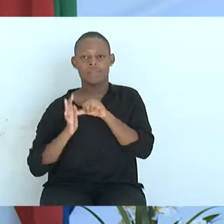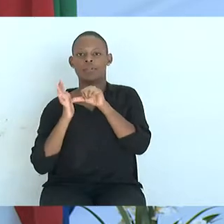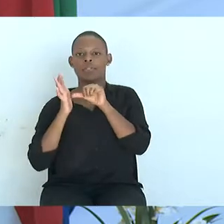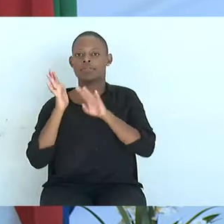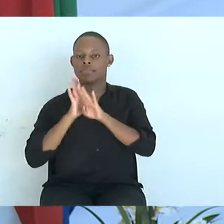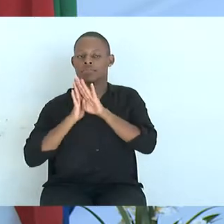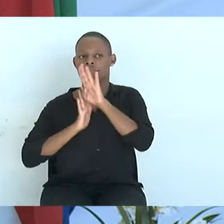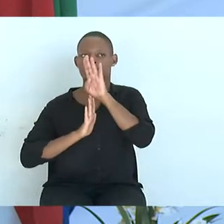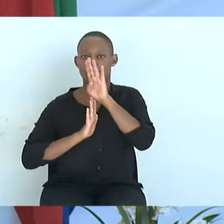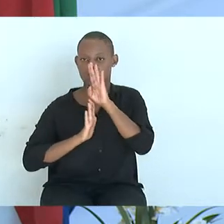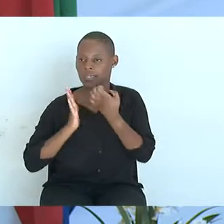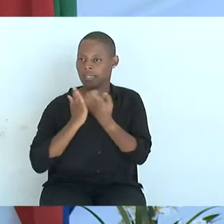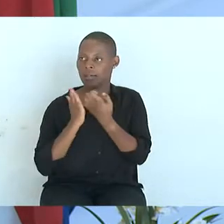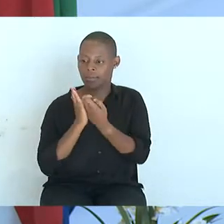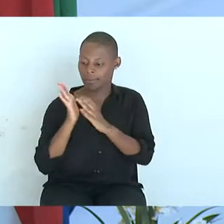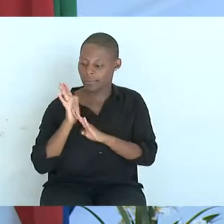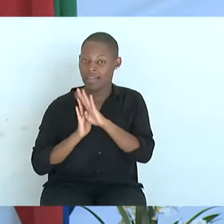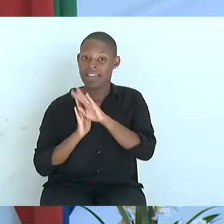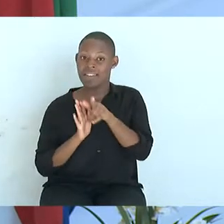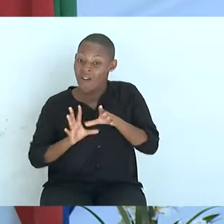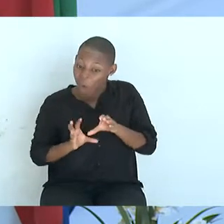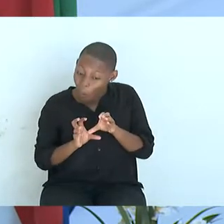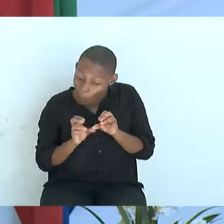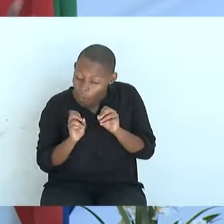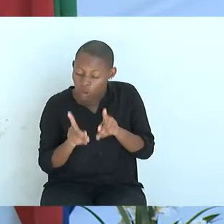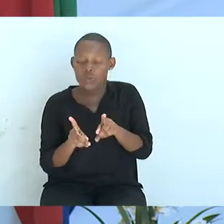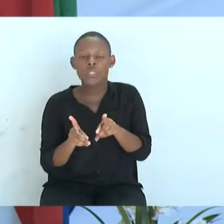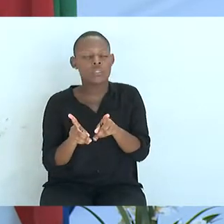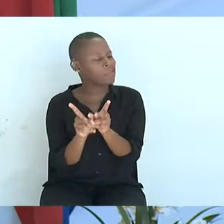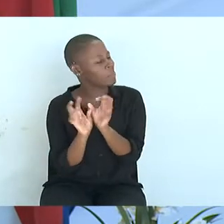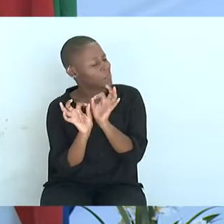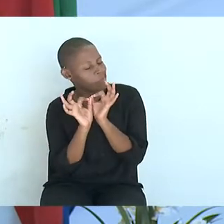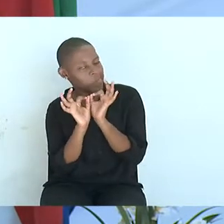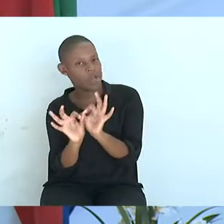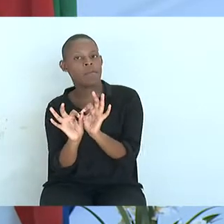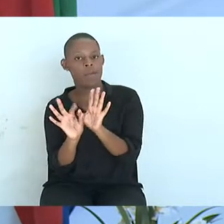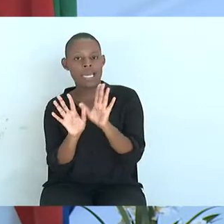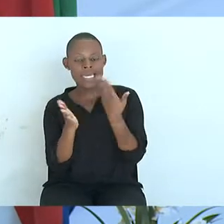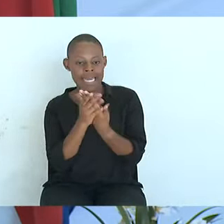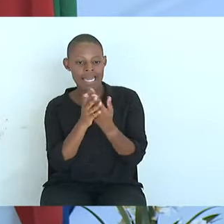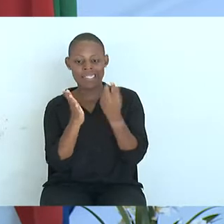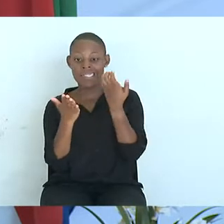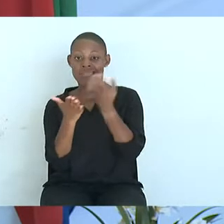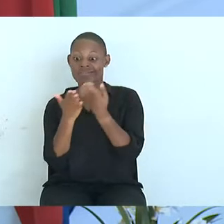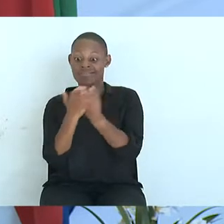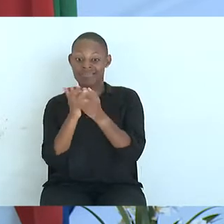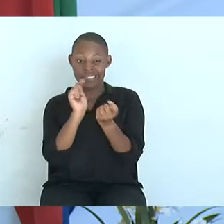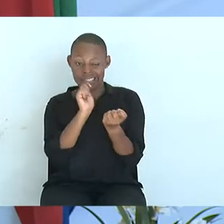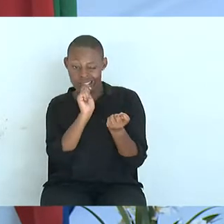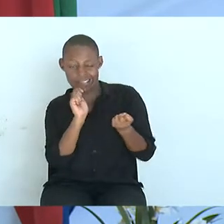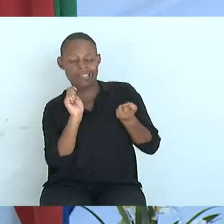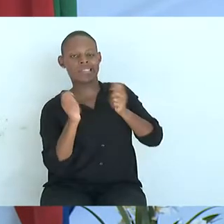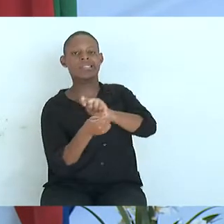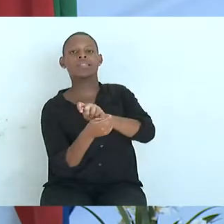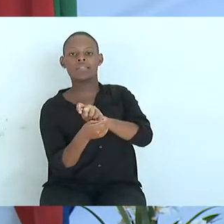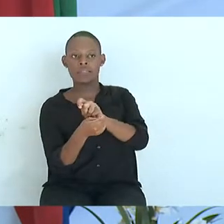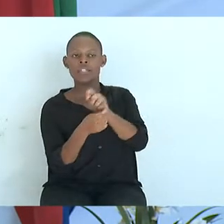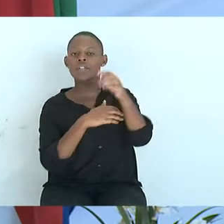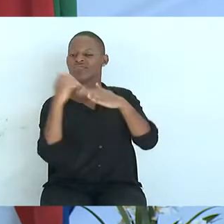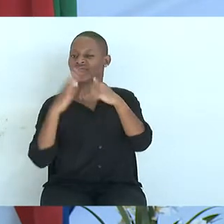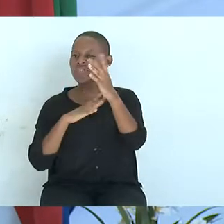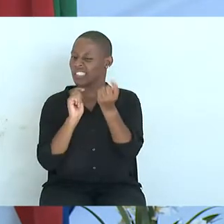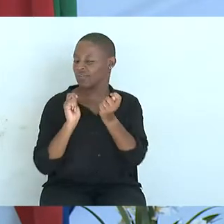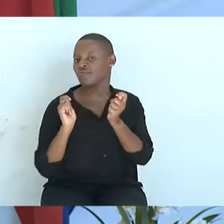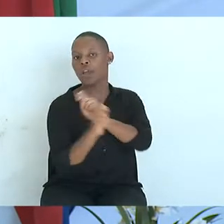to reset our economy. It's a perfect opportunity to transform our spatial patterns in our